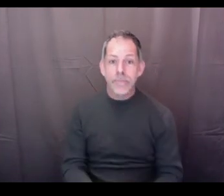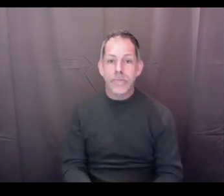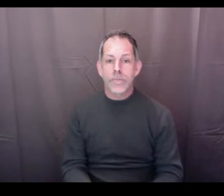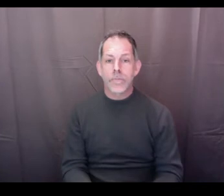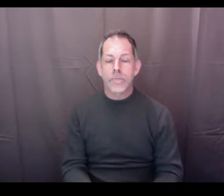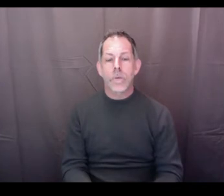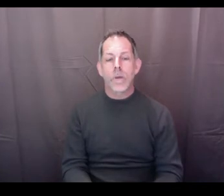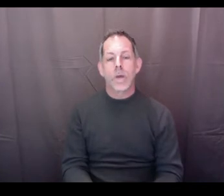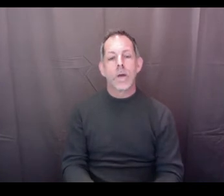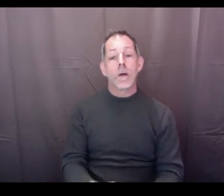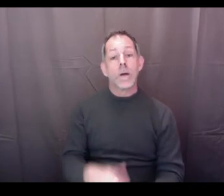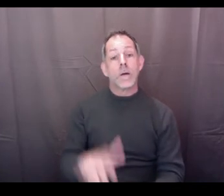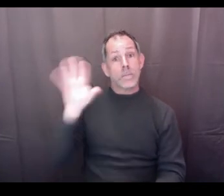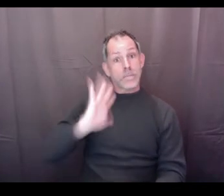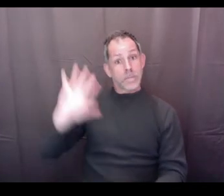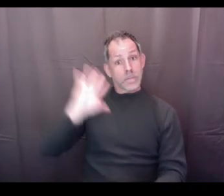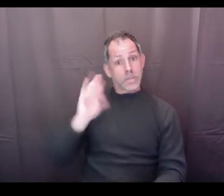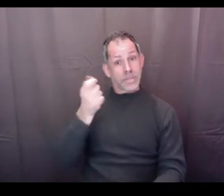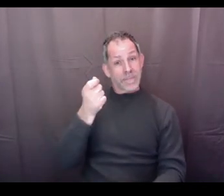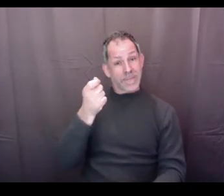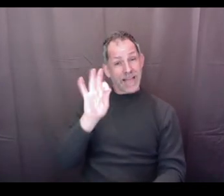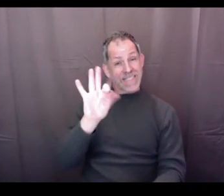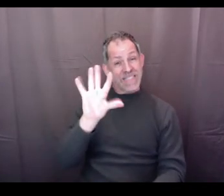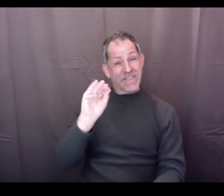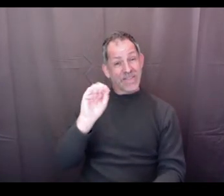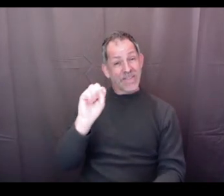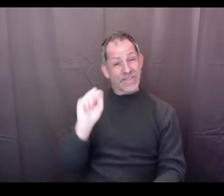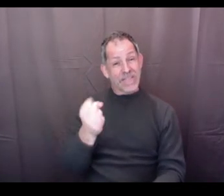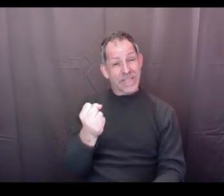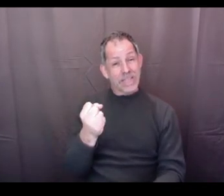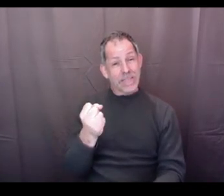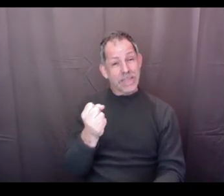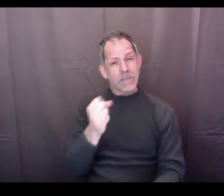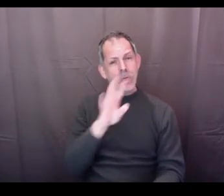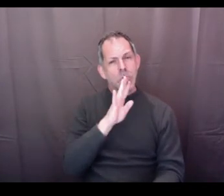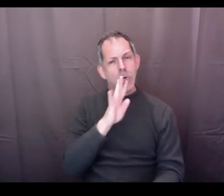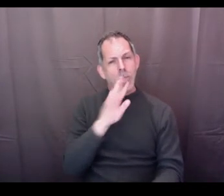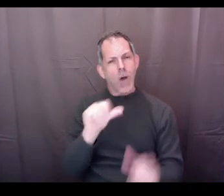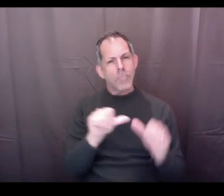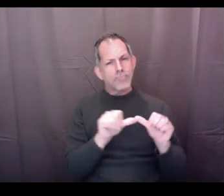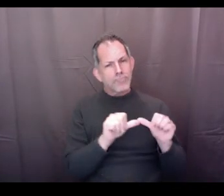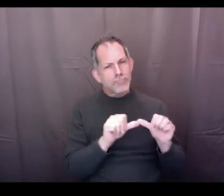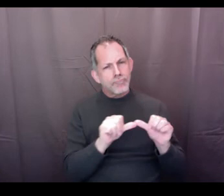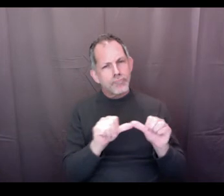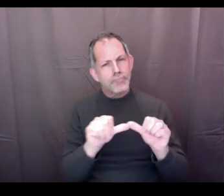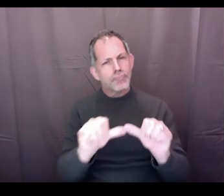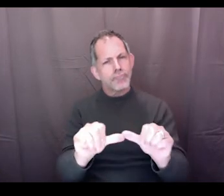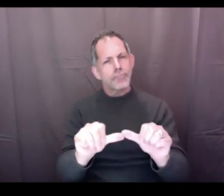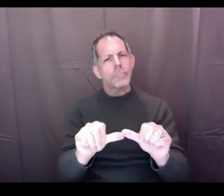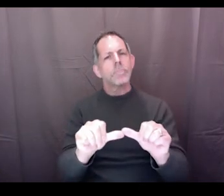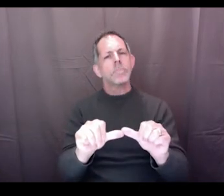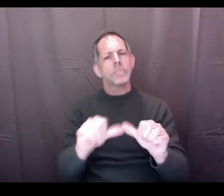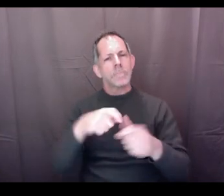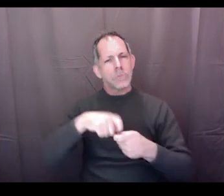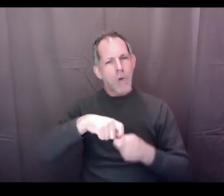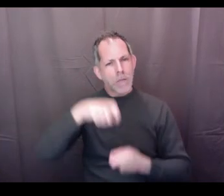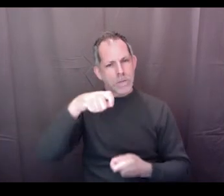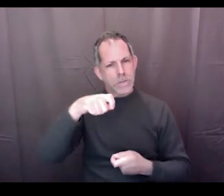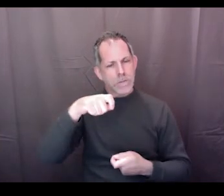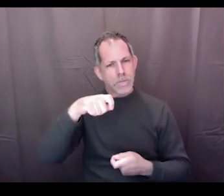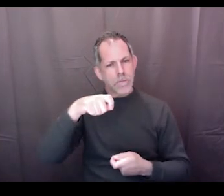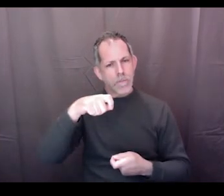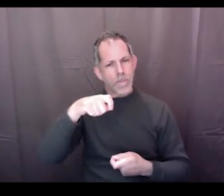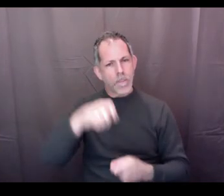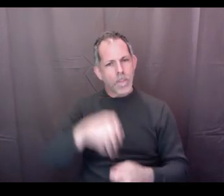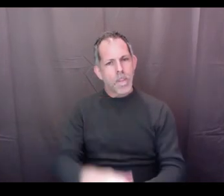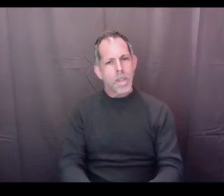the 1950s, Hans Selye talked about sustained stress, which is what we are undergoing. And he developed a theory called